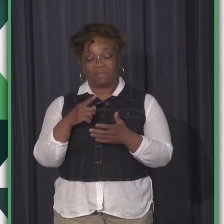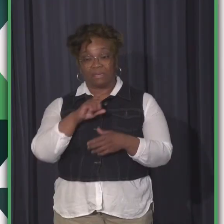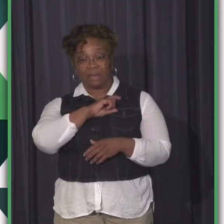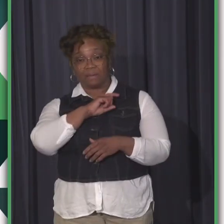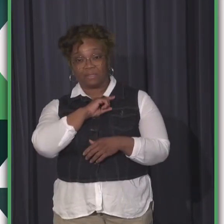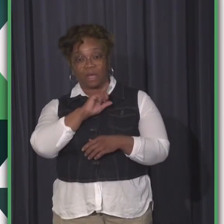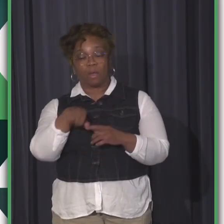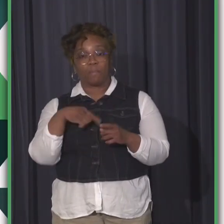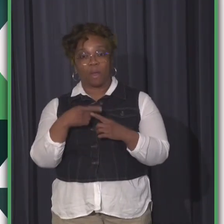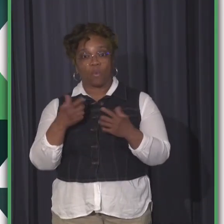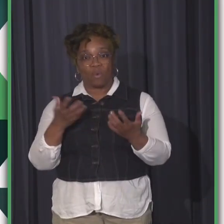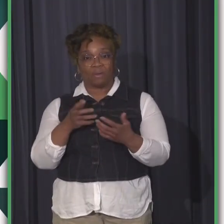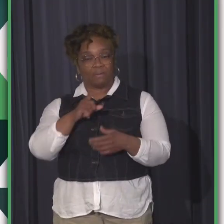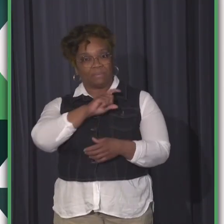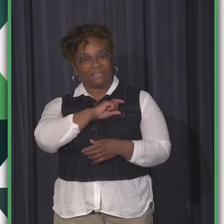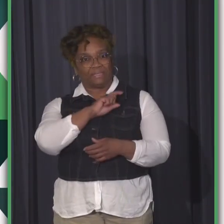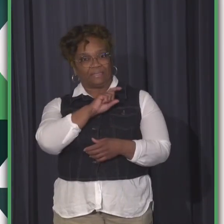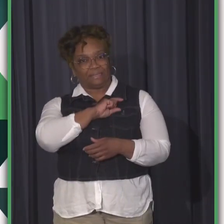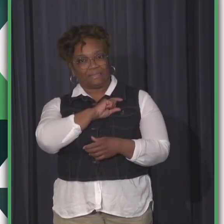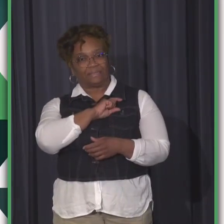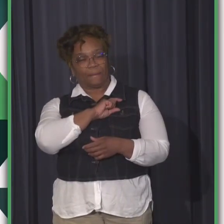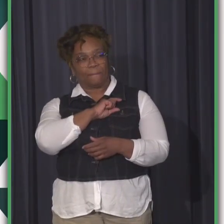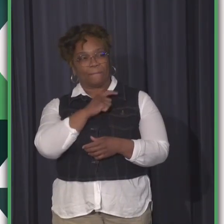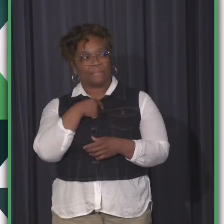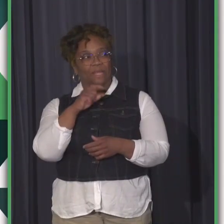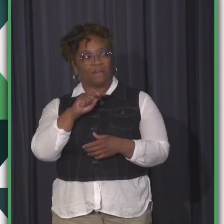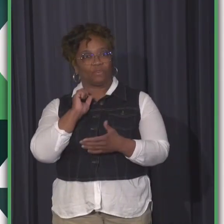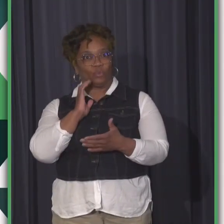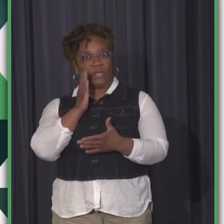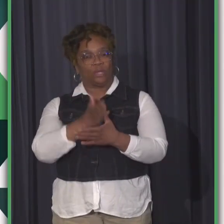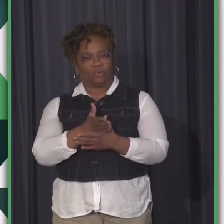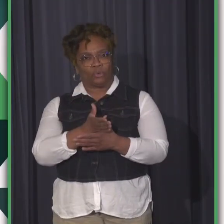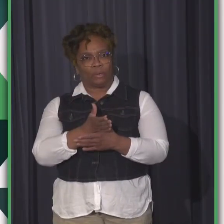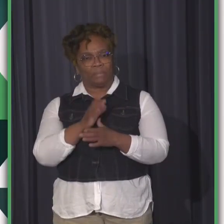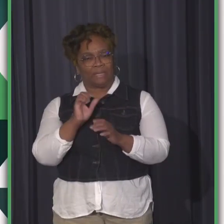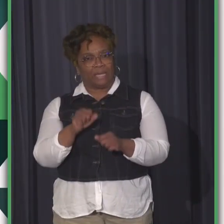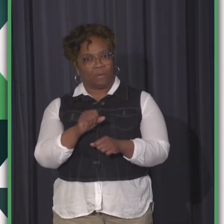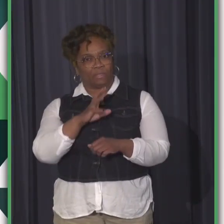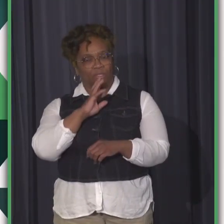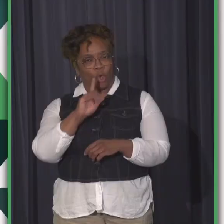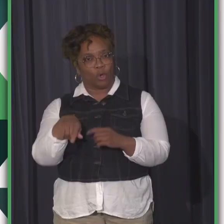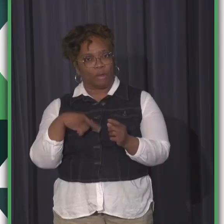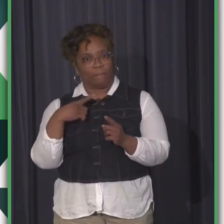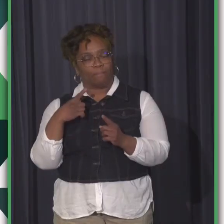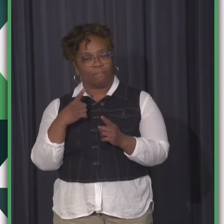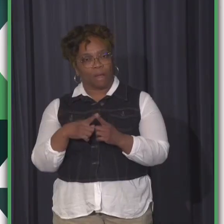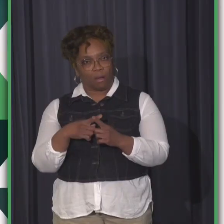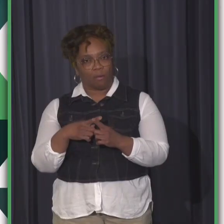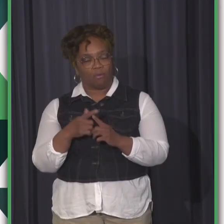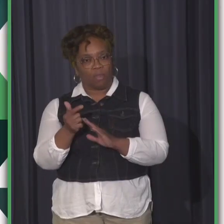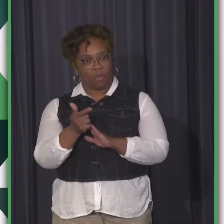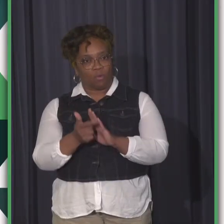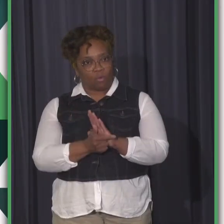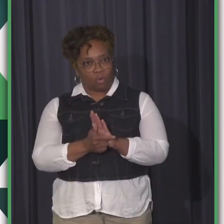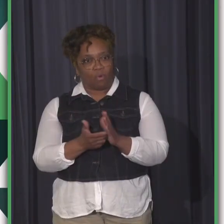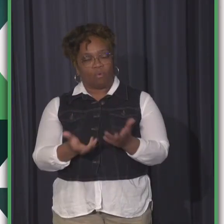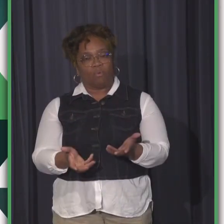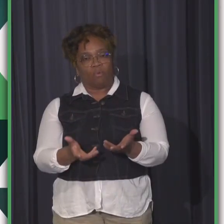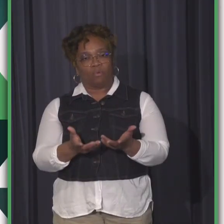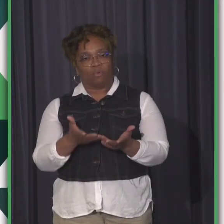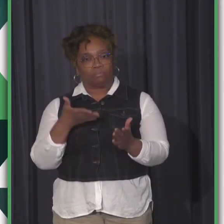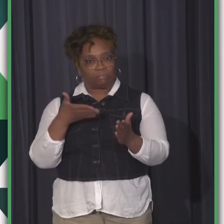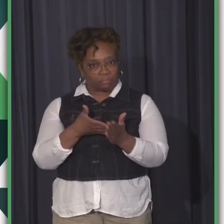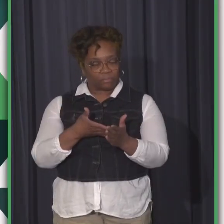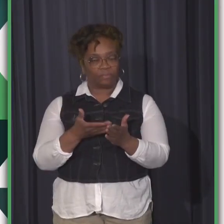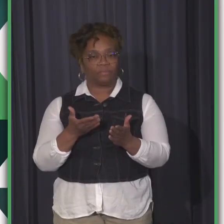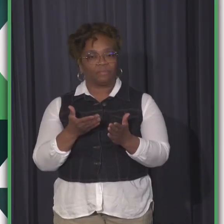the officers. I had to interrupt, but can we get to the prosecution? Hence this letter. Somebody has